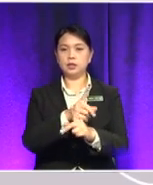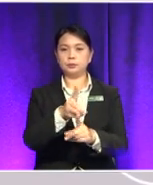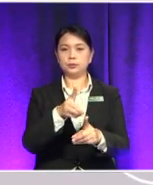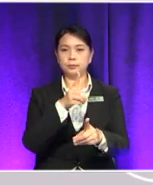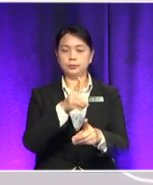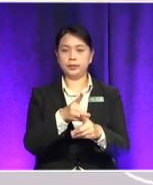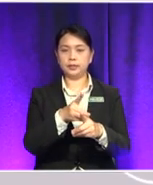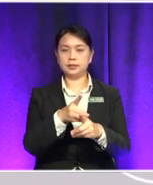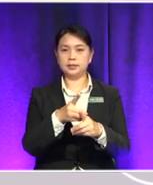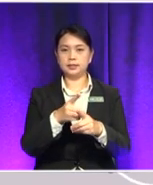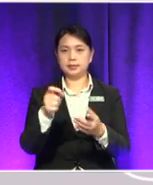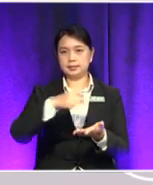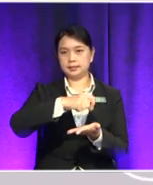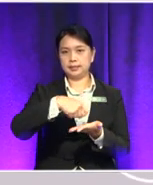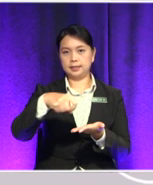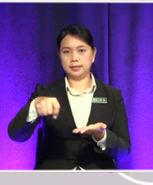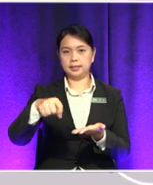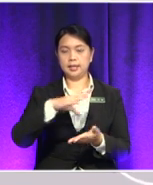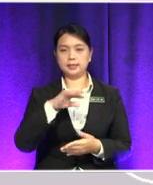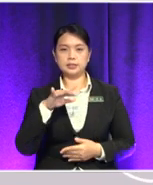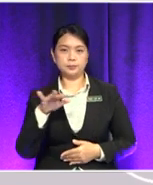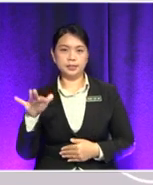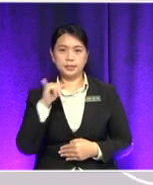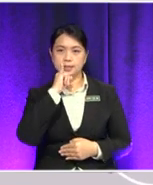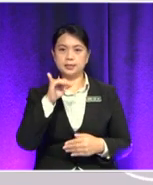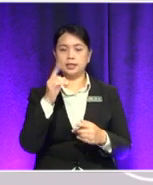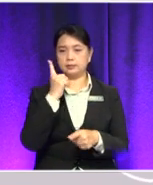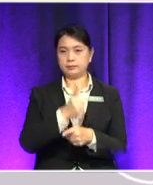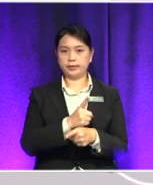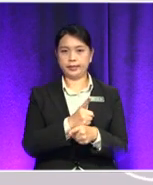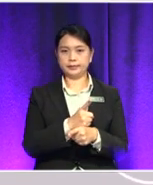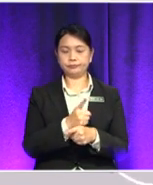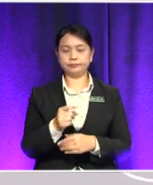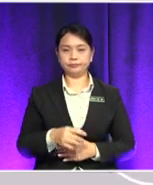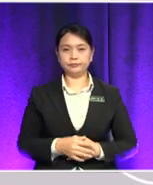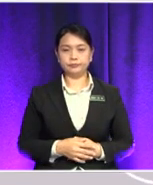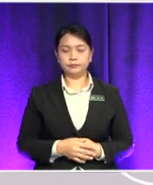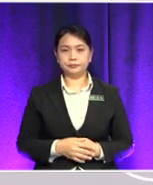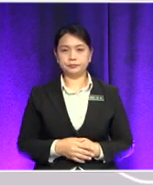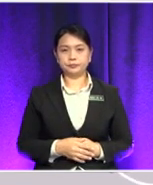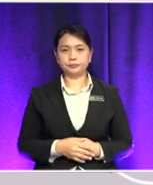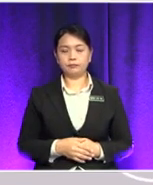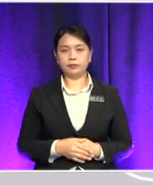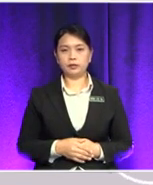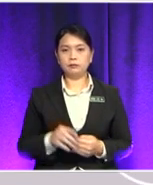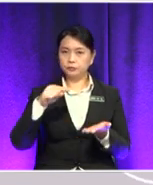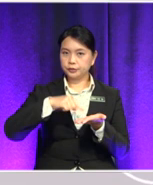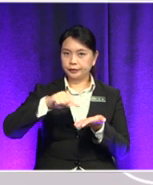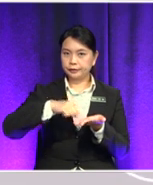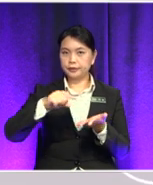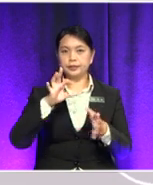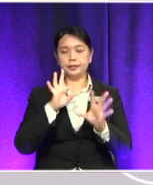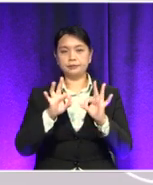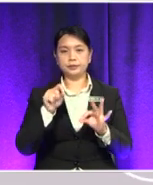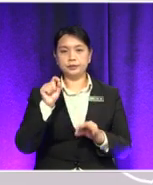yours faithfully. Make sure the spelling is correct. Yes, that is true. So recheck. If you write yours